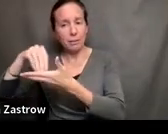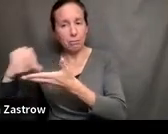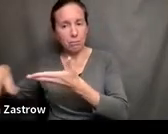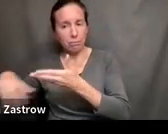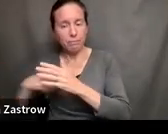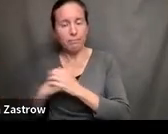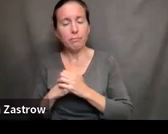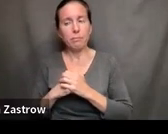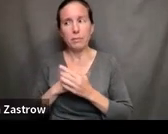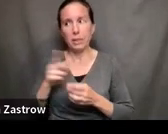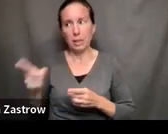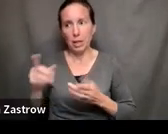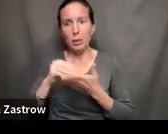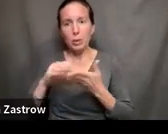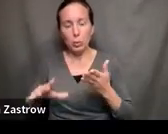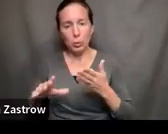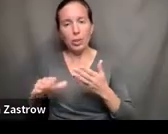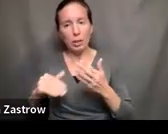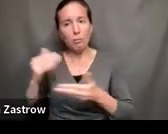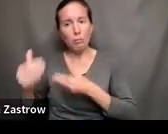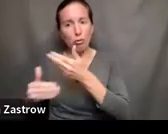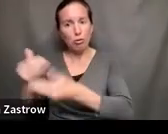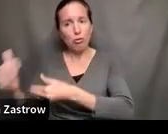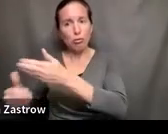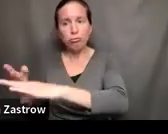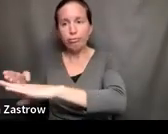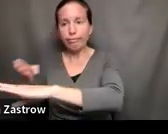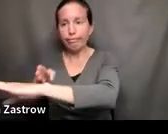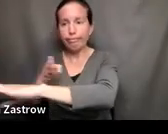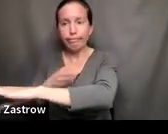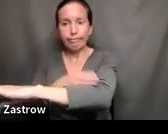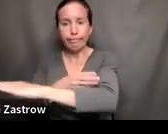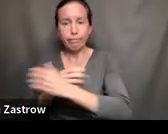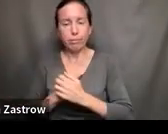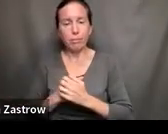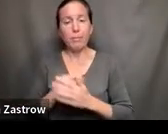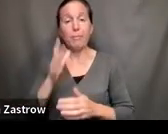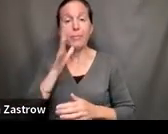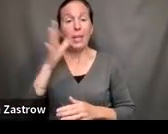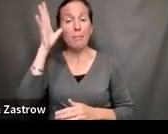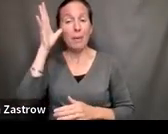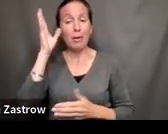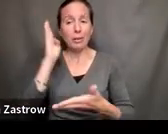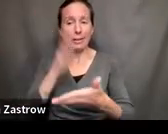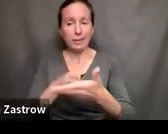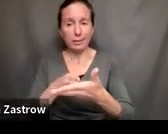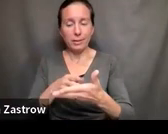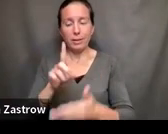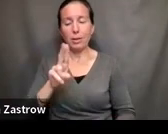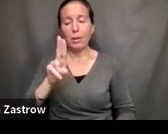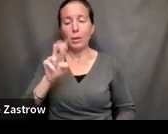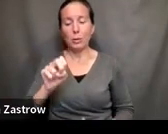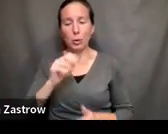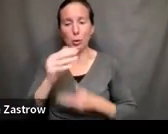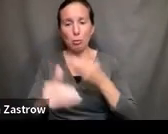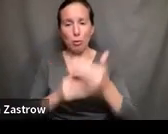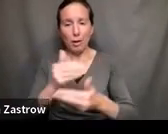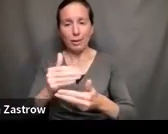And he started to make progress in that school. So the parents filed due process to get reimbursed for